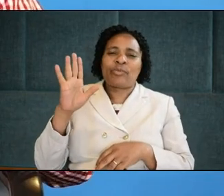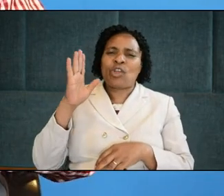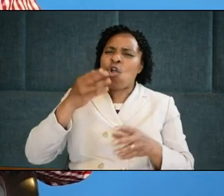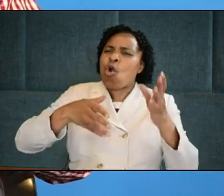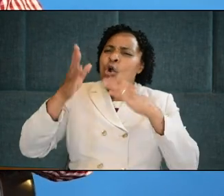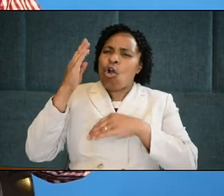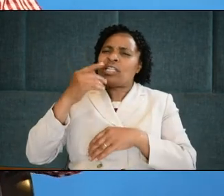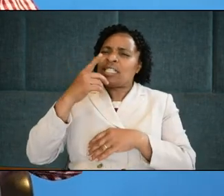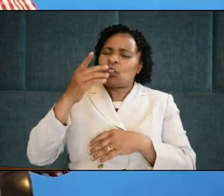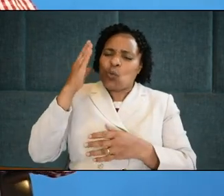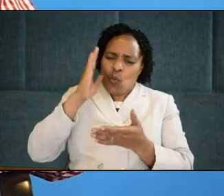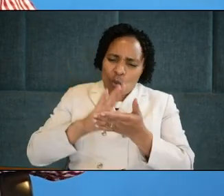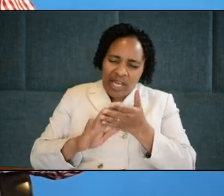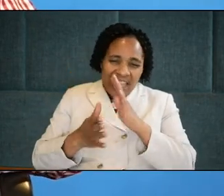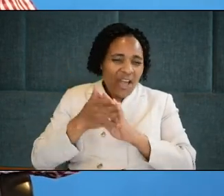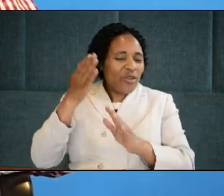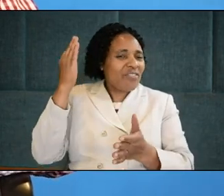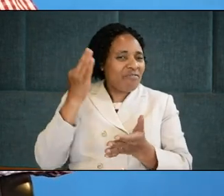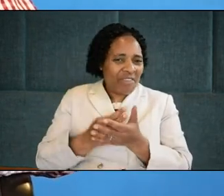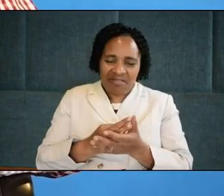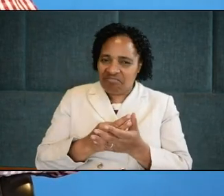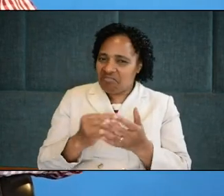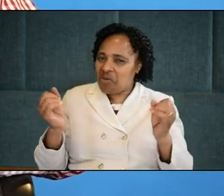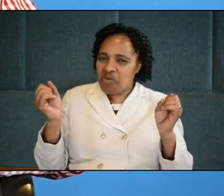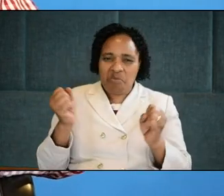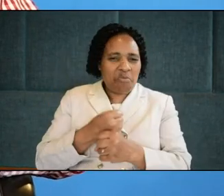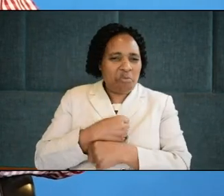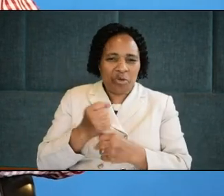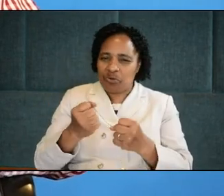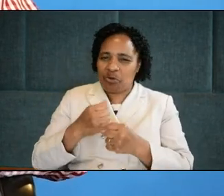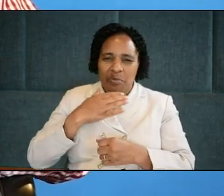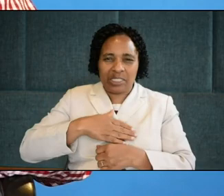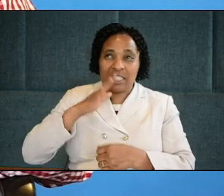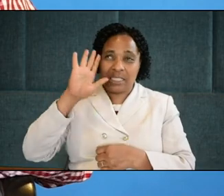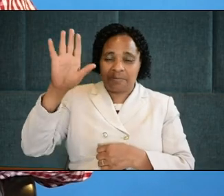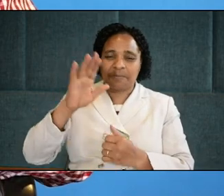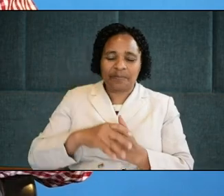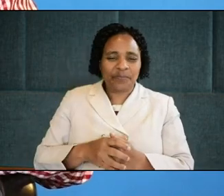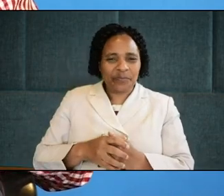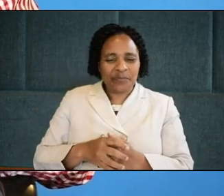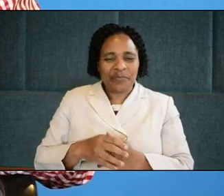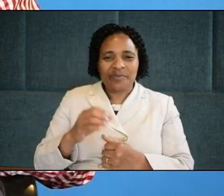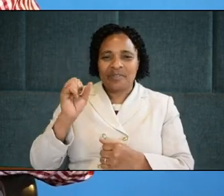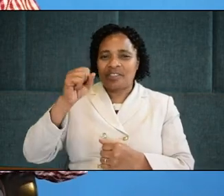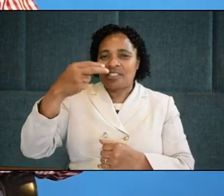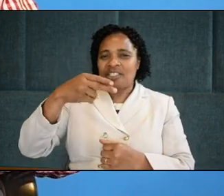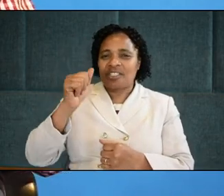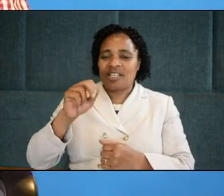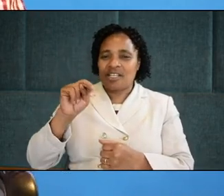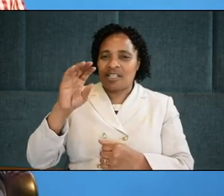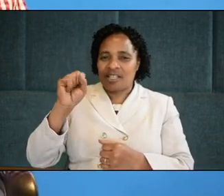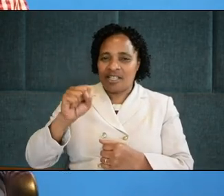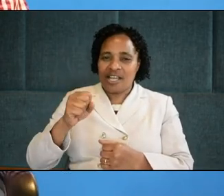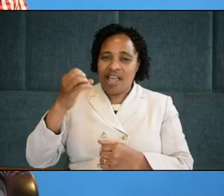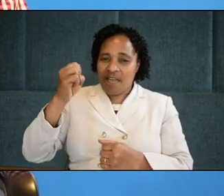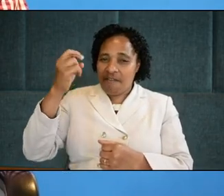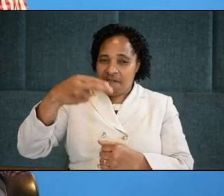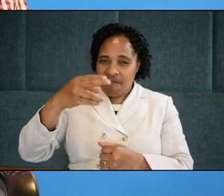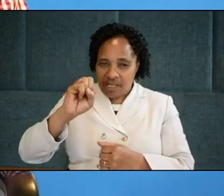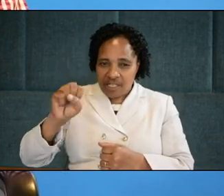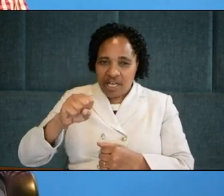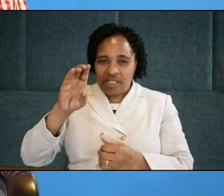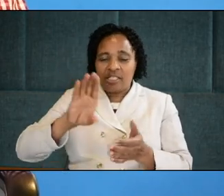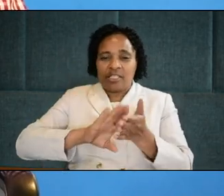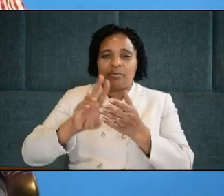says, without faith, we cannot please him. Now, Shani, please read Ephesians chapter 2, verse